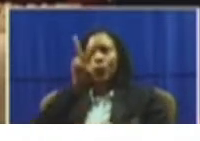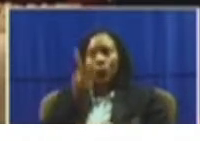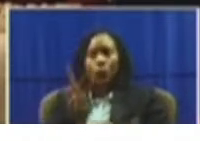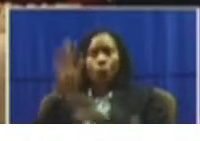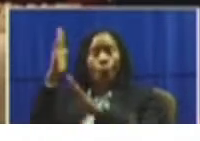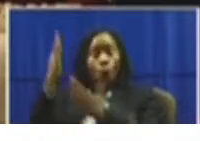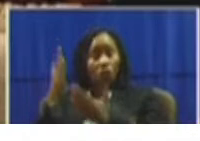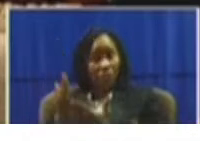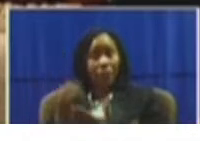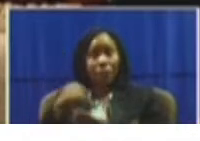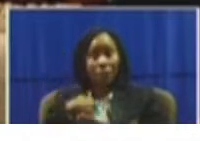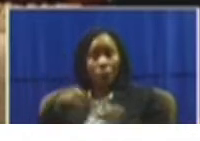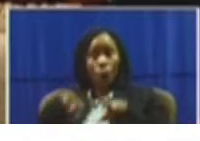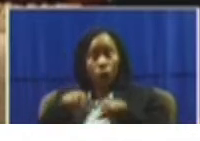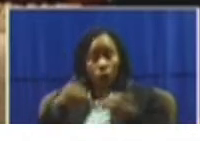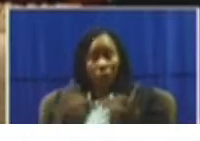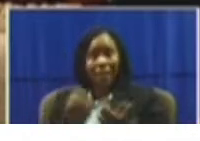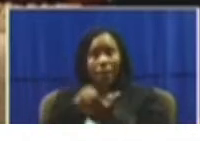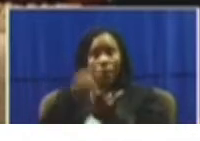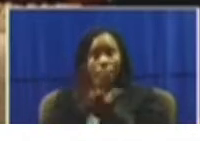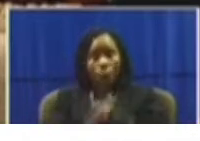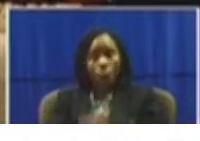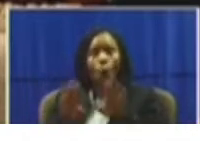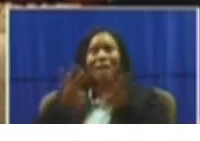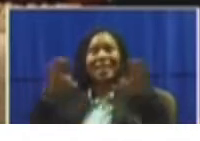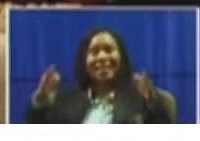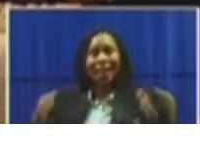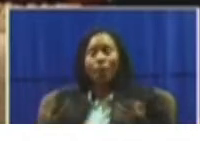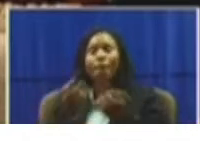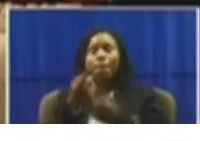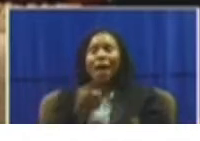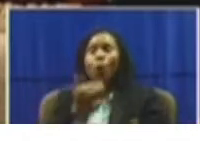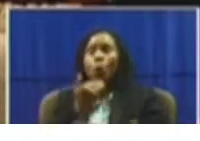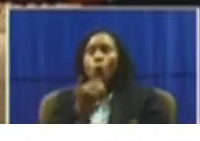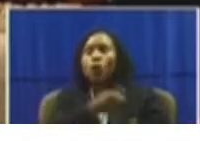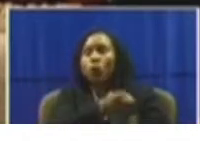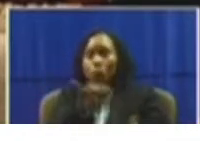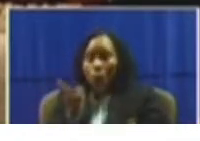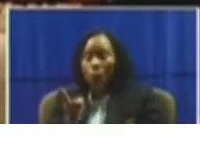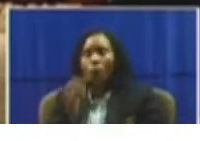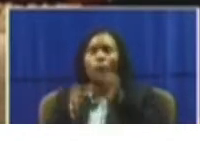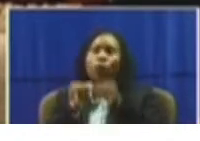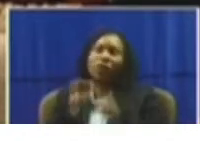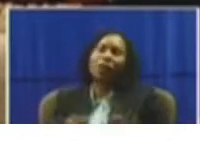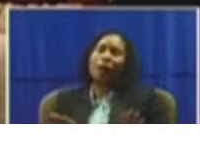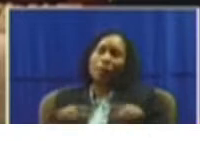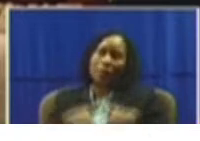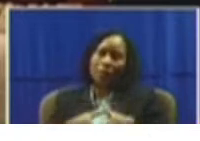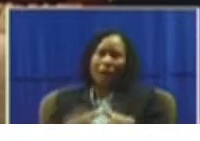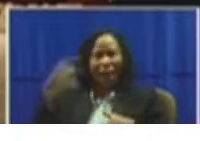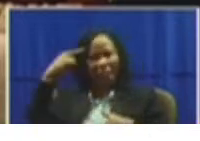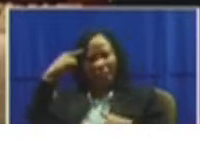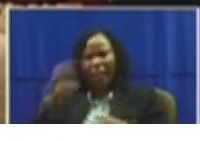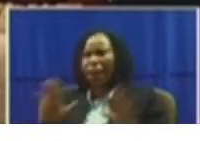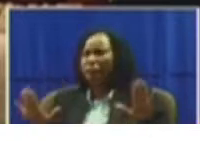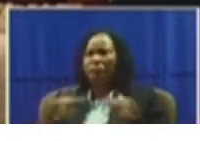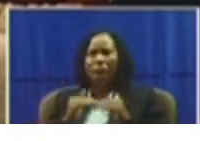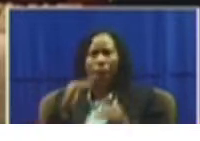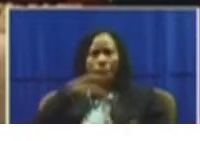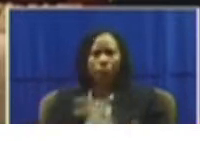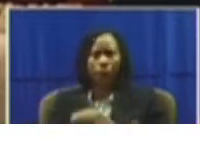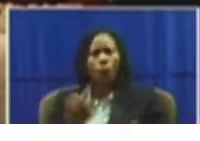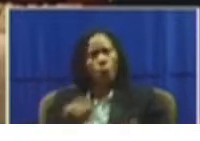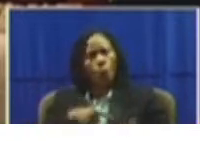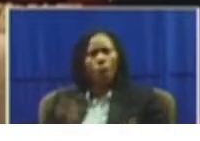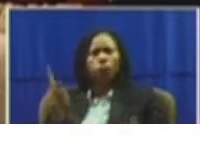were put on the table by yourselves, political parties. I don't think it is fair that we should come